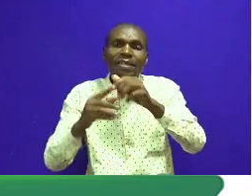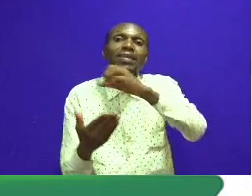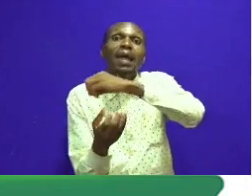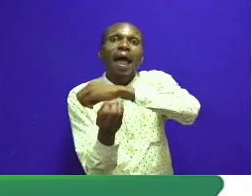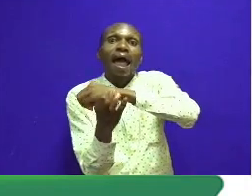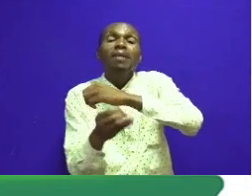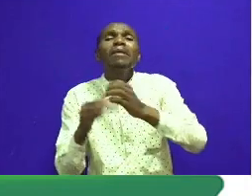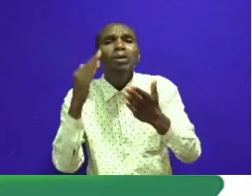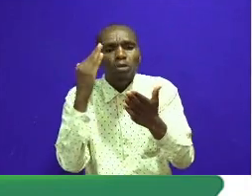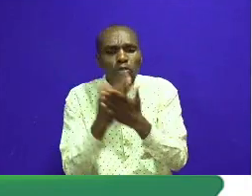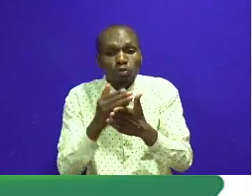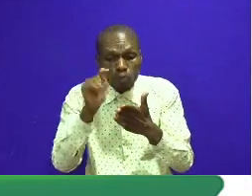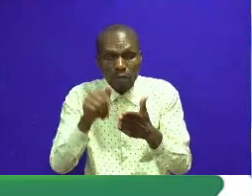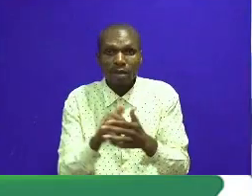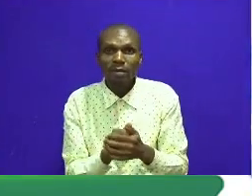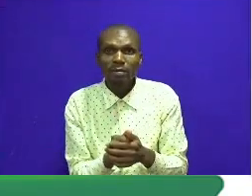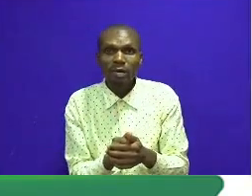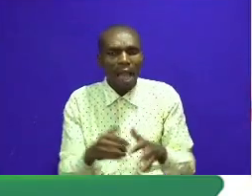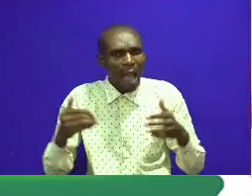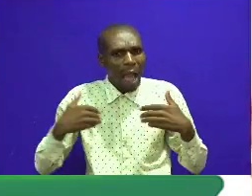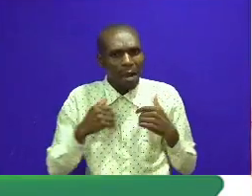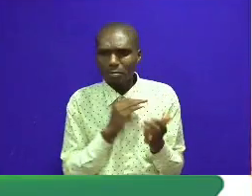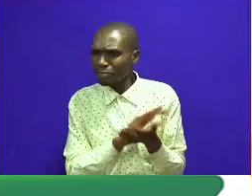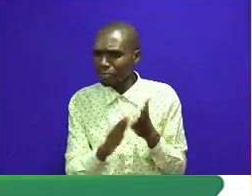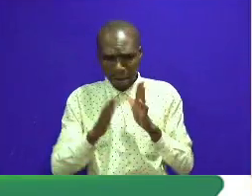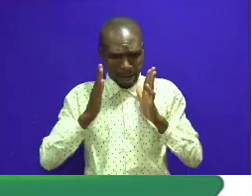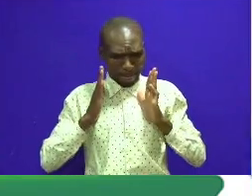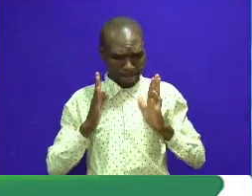vizuri, there is nobody